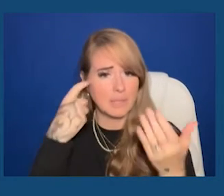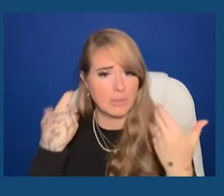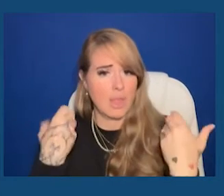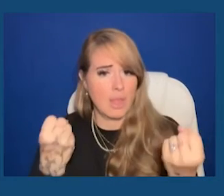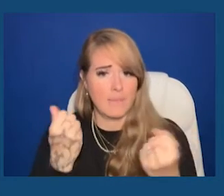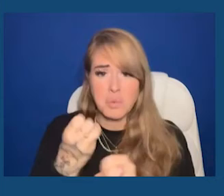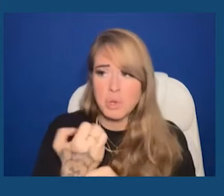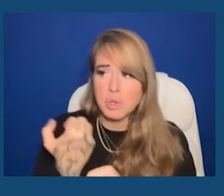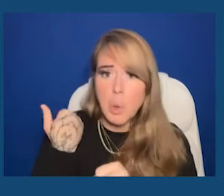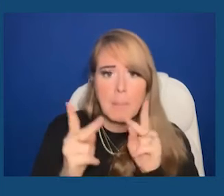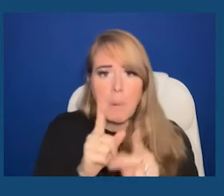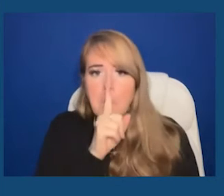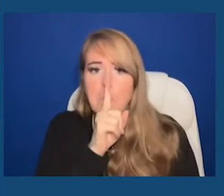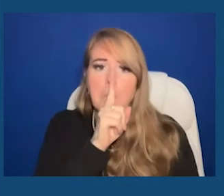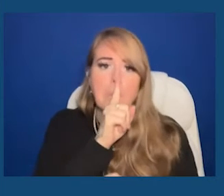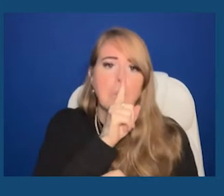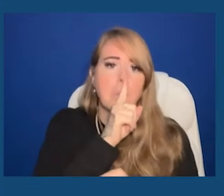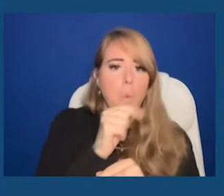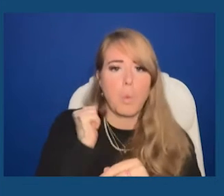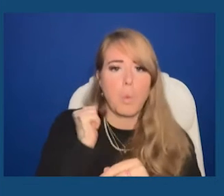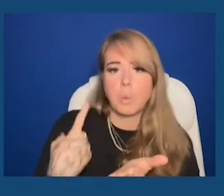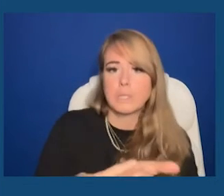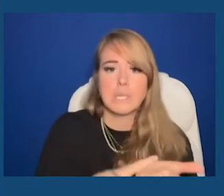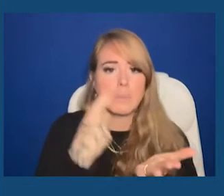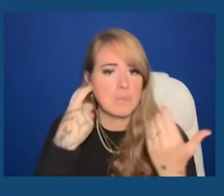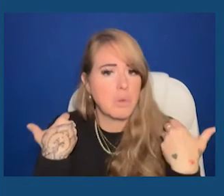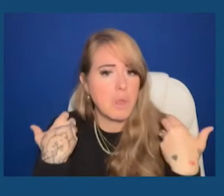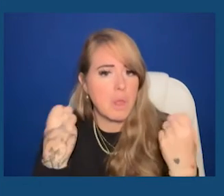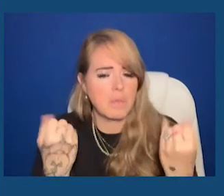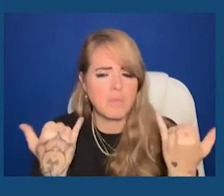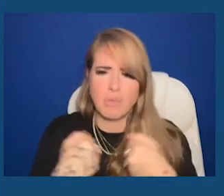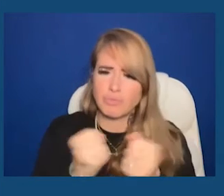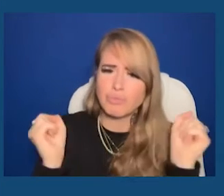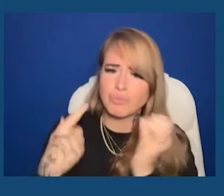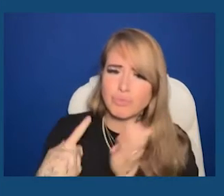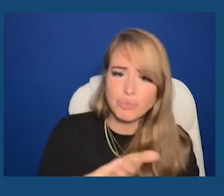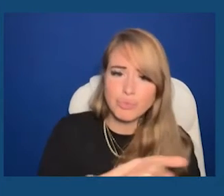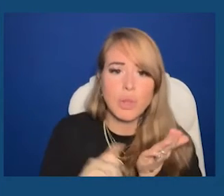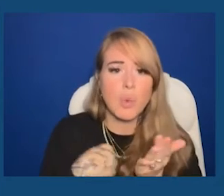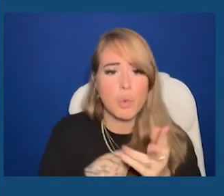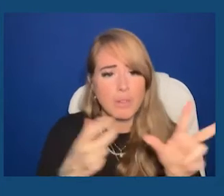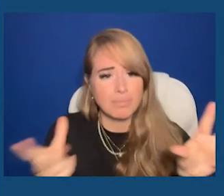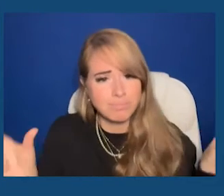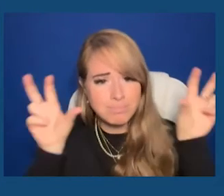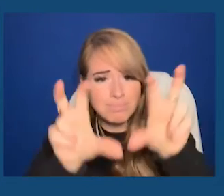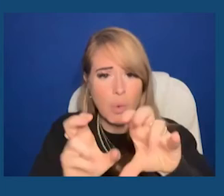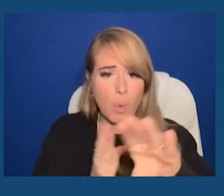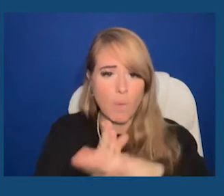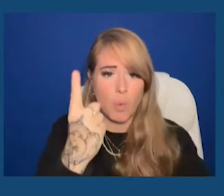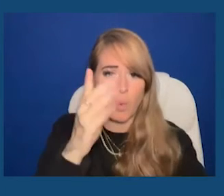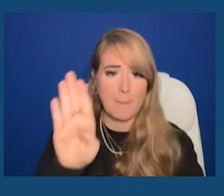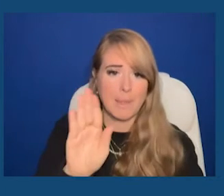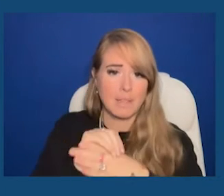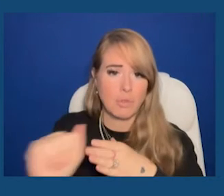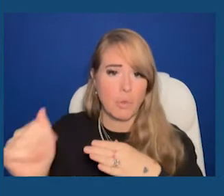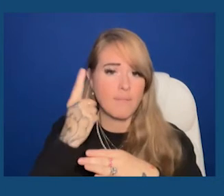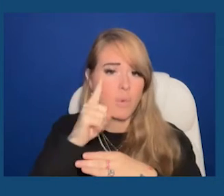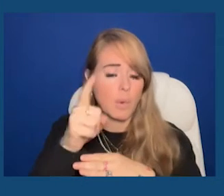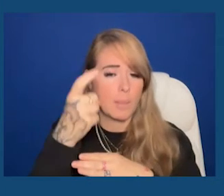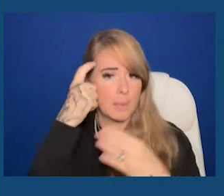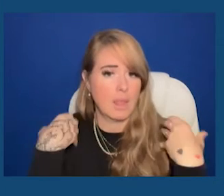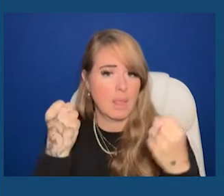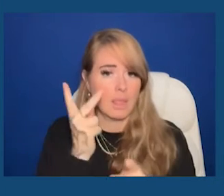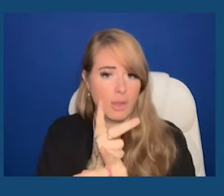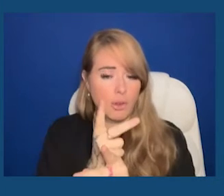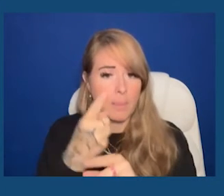did. Nobody talked about mental health. We've invested over $1 billion in mental health care. As a result of